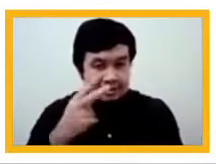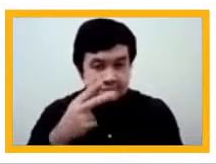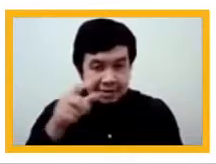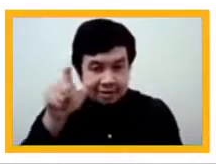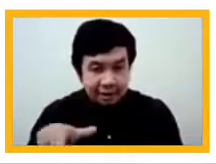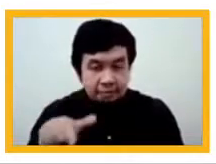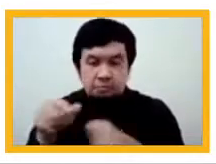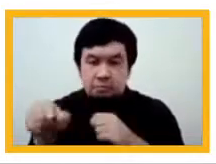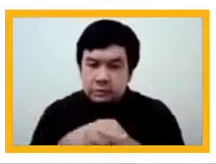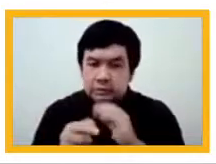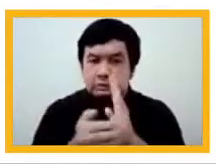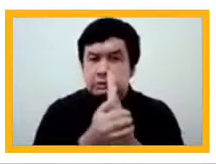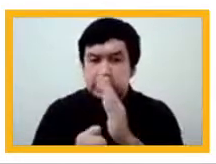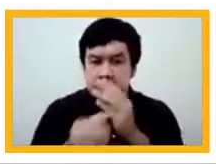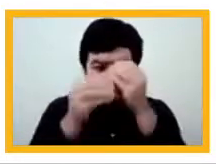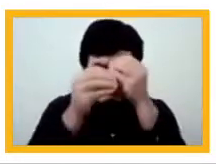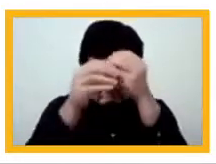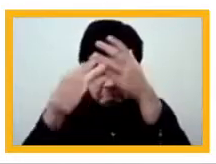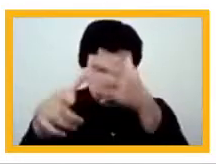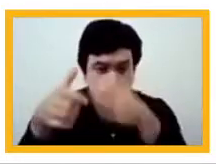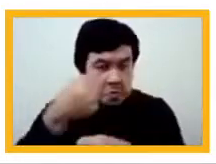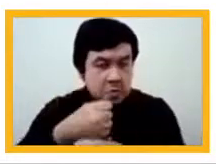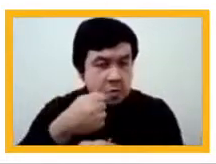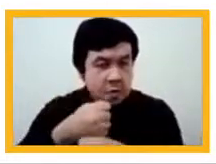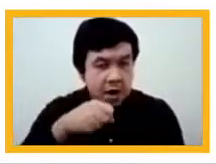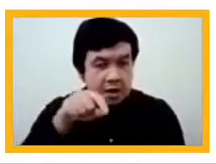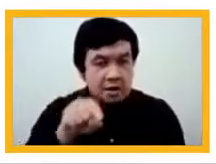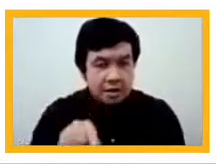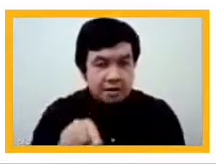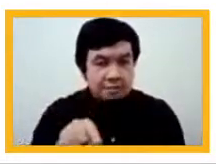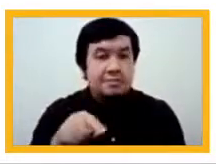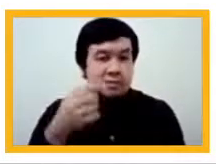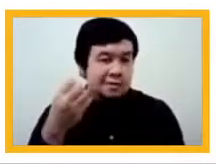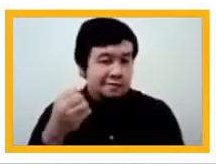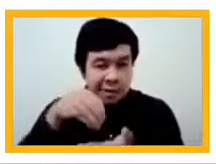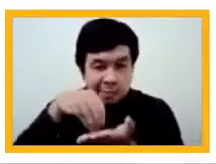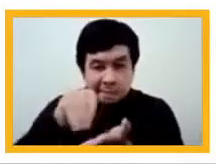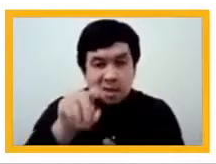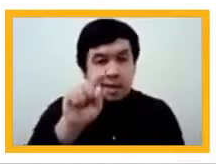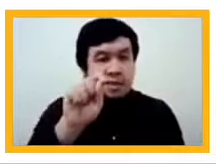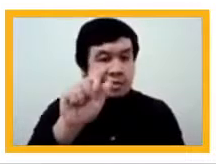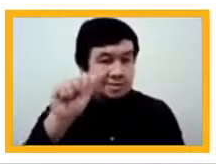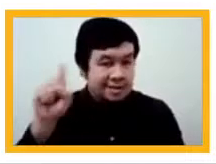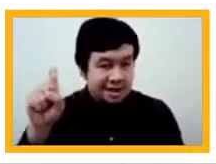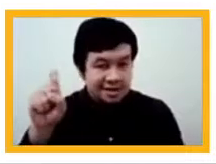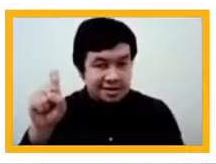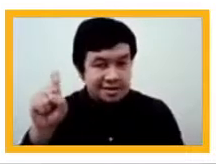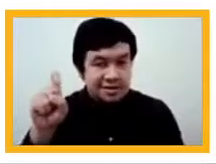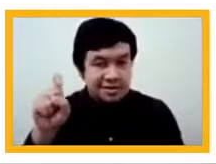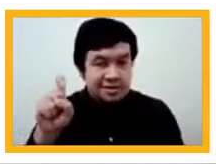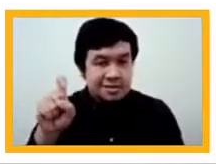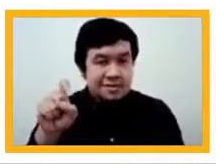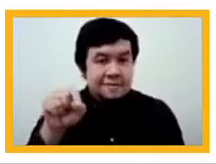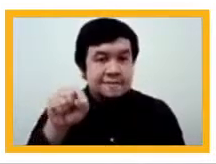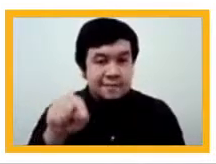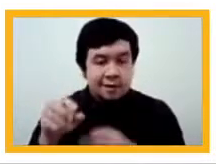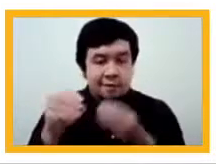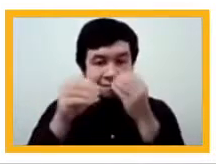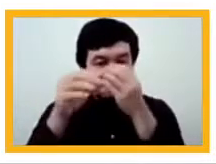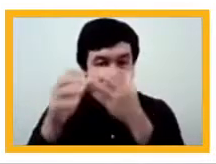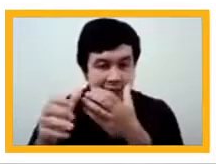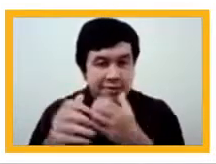they pay taxes, right? They pay the salaries of those highly skilled, and then they retain the rest of the